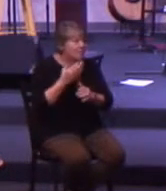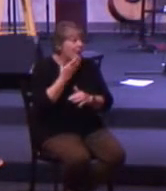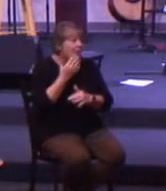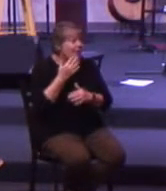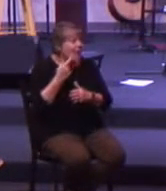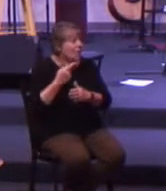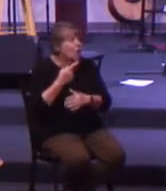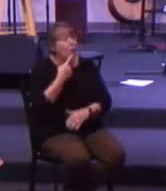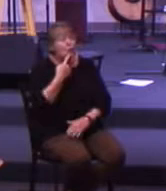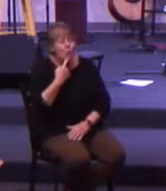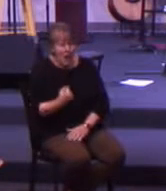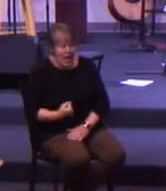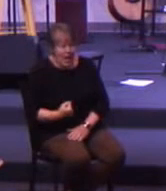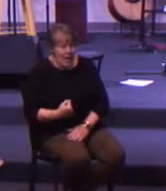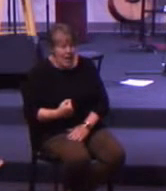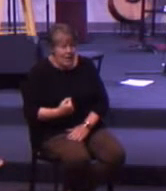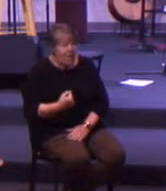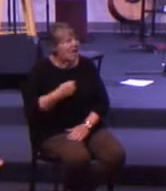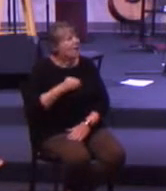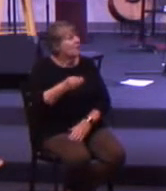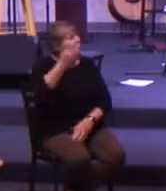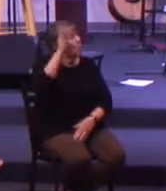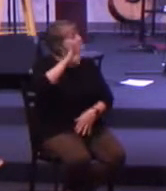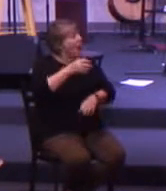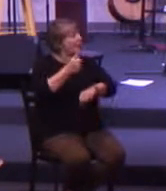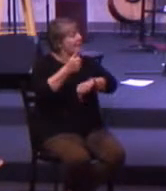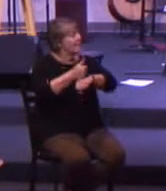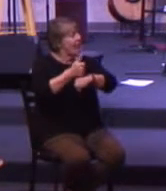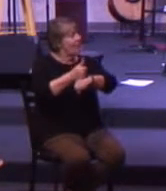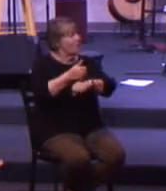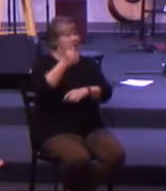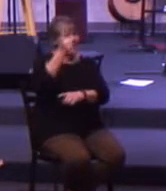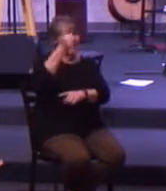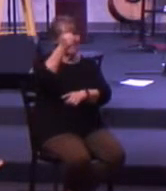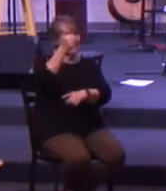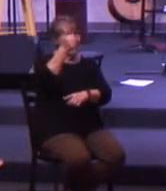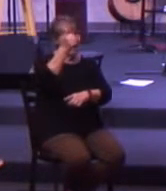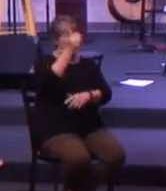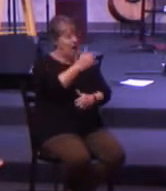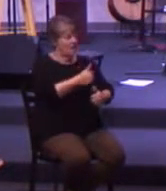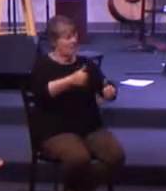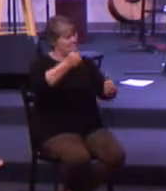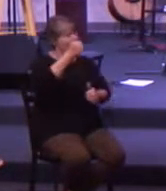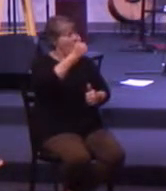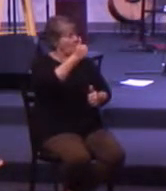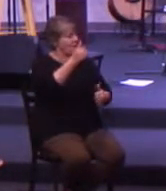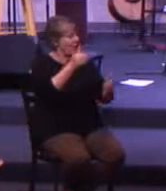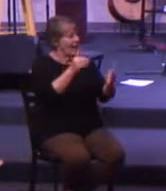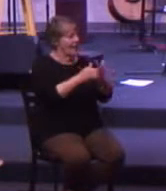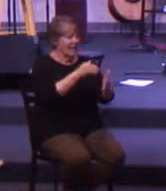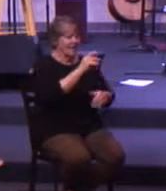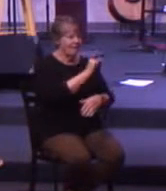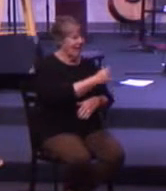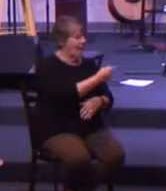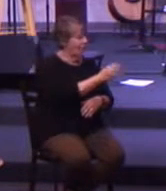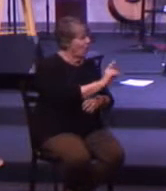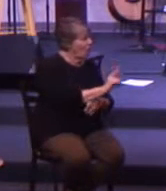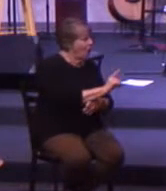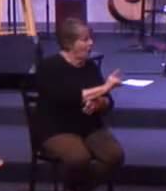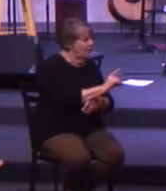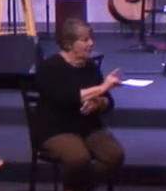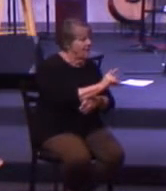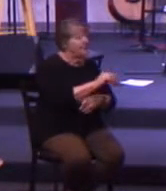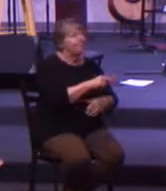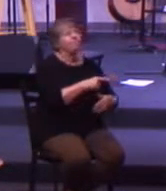himself as powerful against one of the Egyptian gods, or the gods Nut and Tefnut, which were the gods of